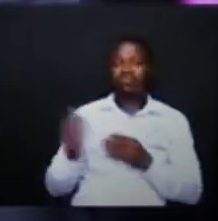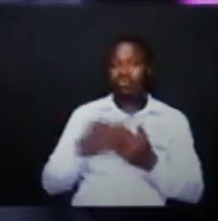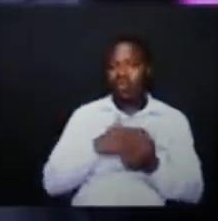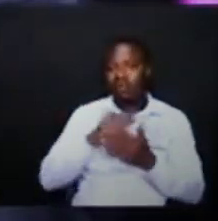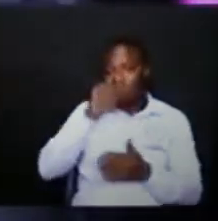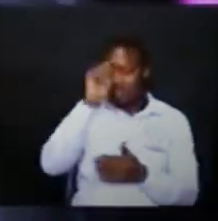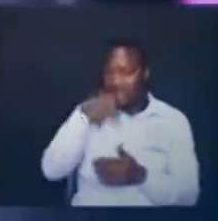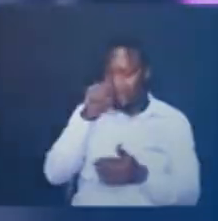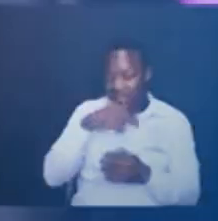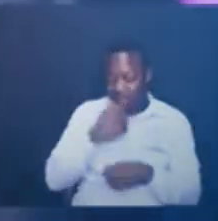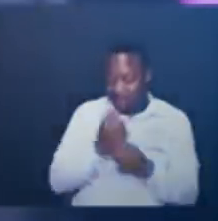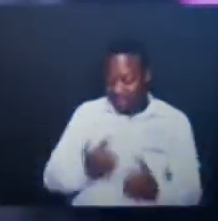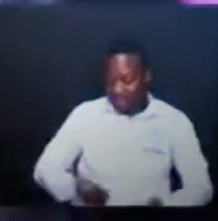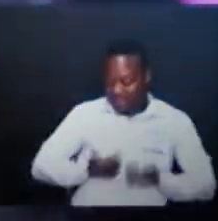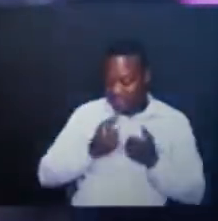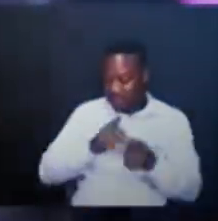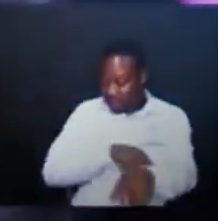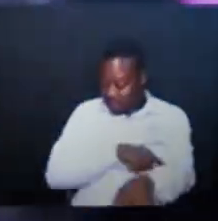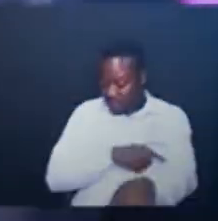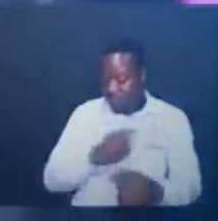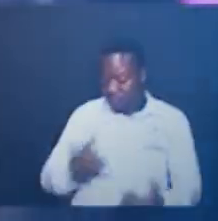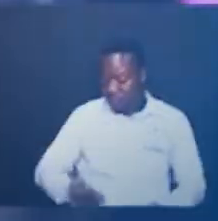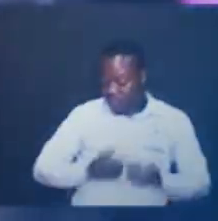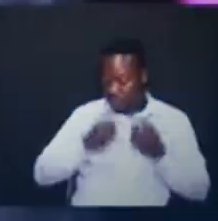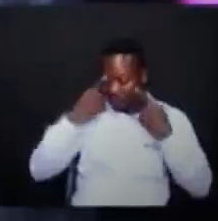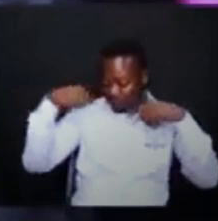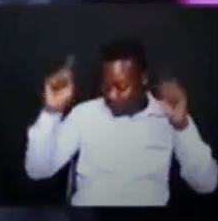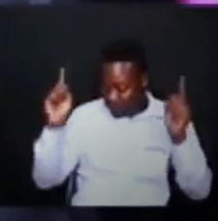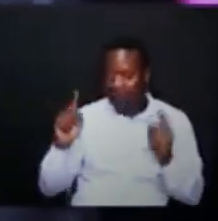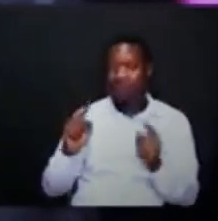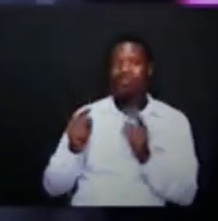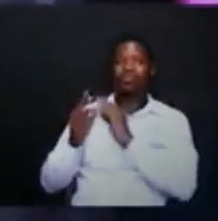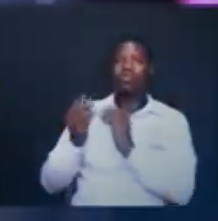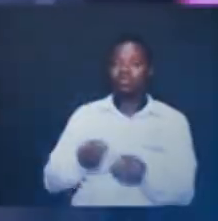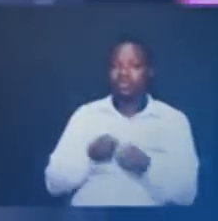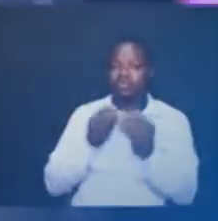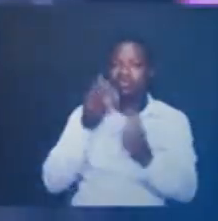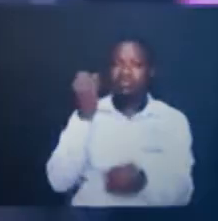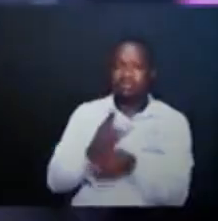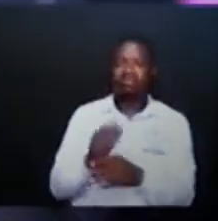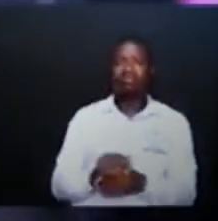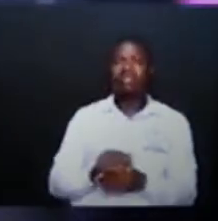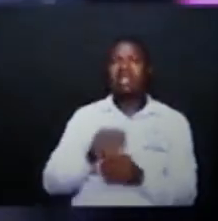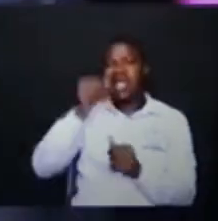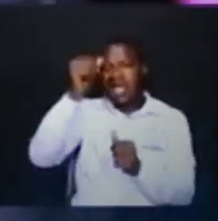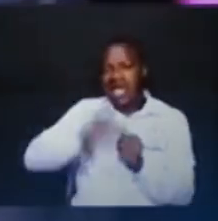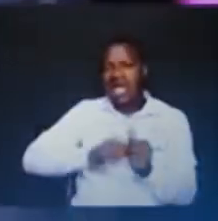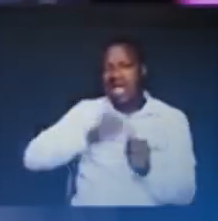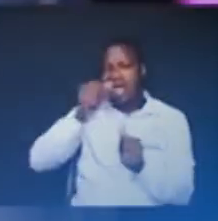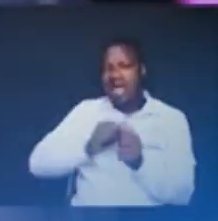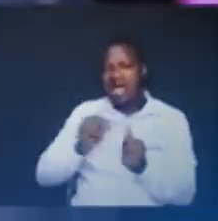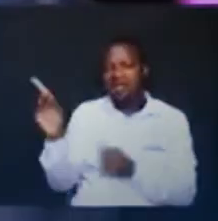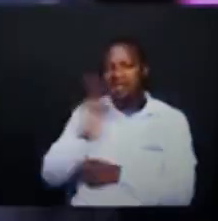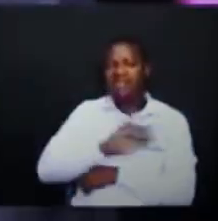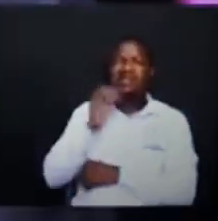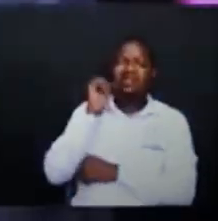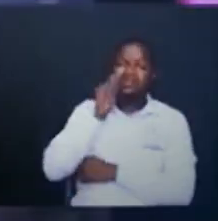nyina hia ma enkwa. And every day he presents us with a day, fresh day,